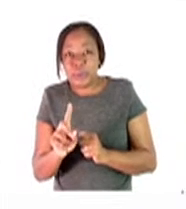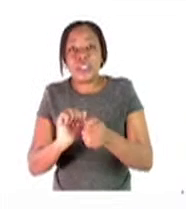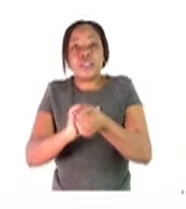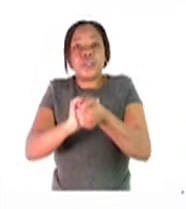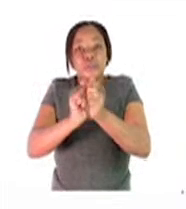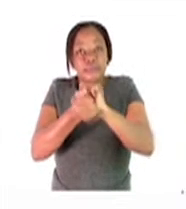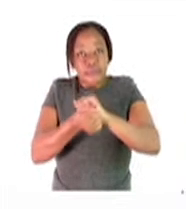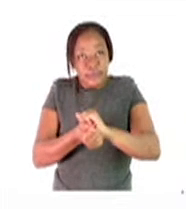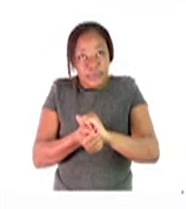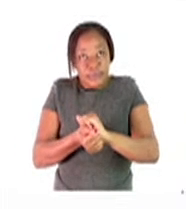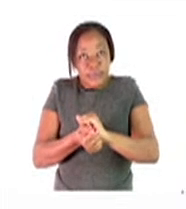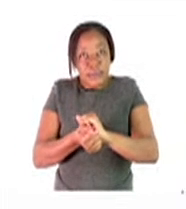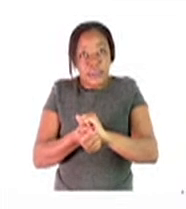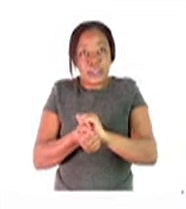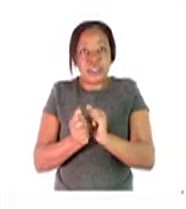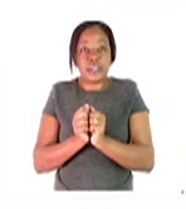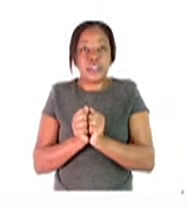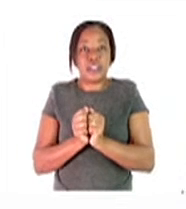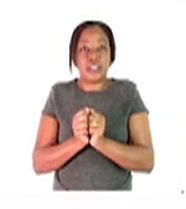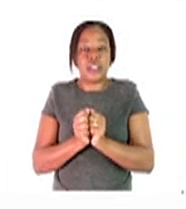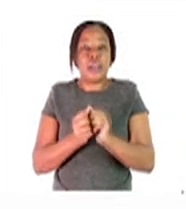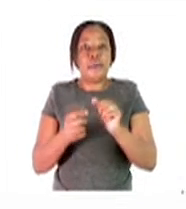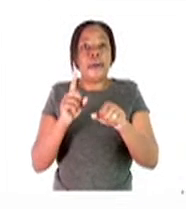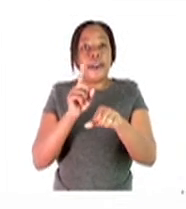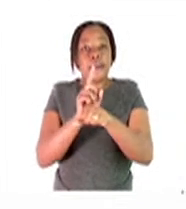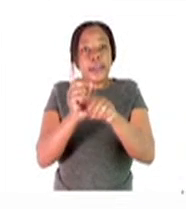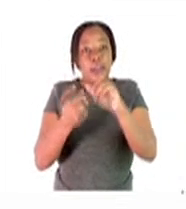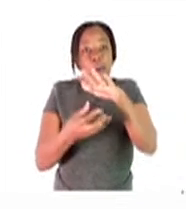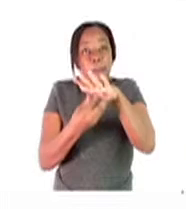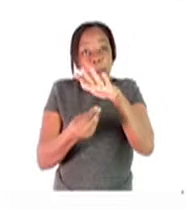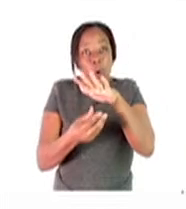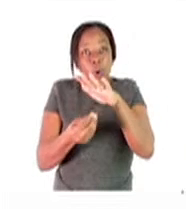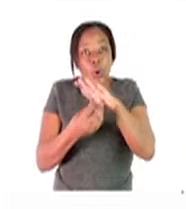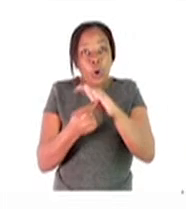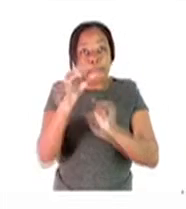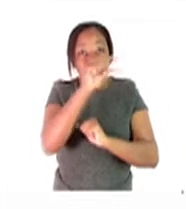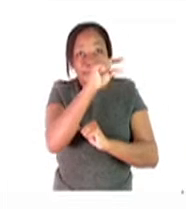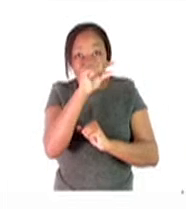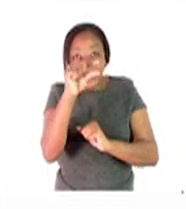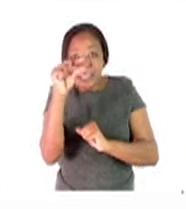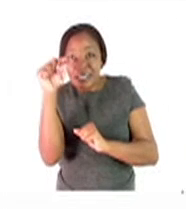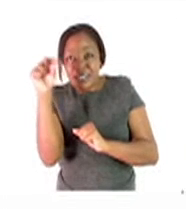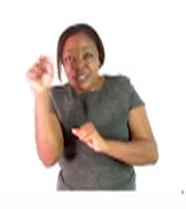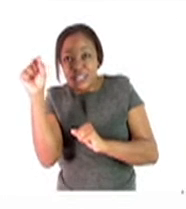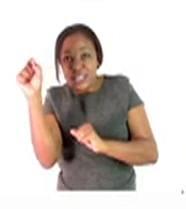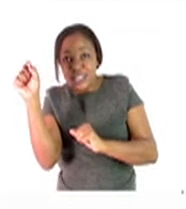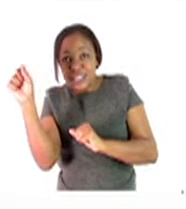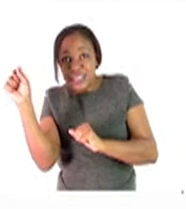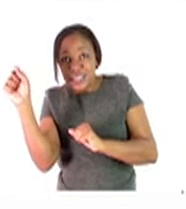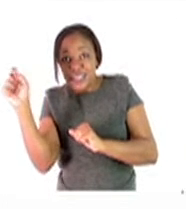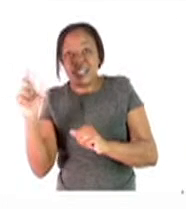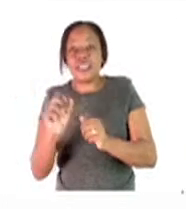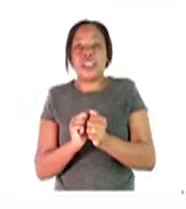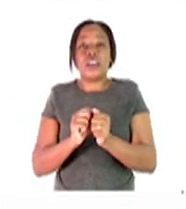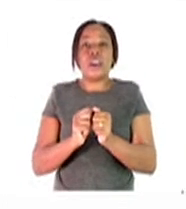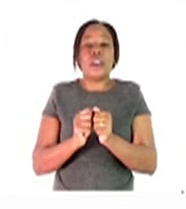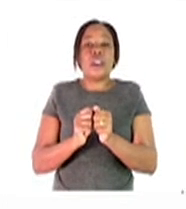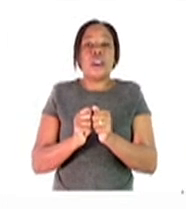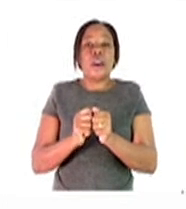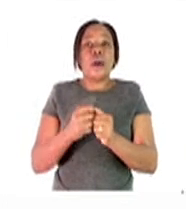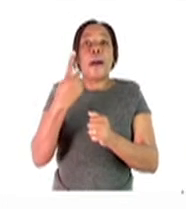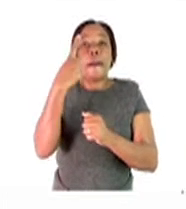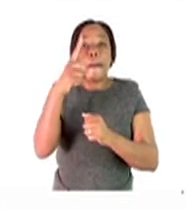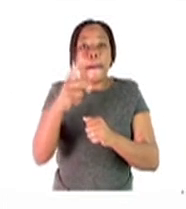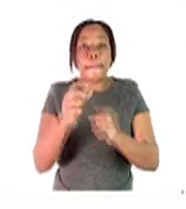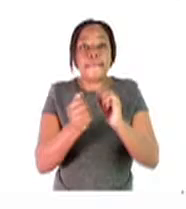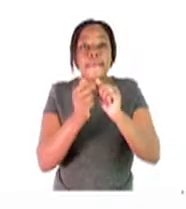to rewrite that sentence in the line given there. You will say a beautiful peon strutted about the garden.